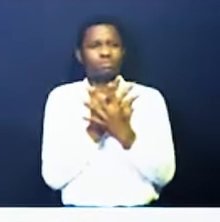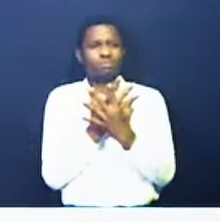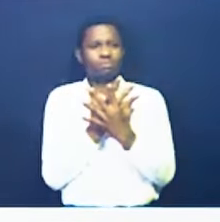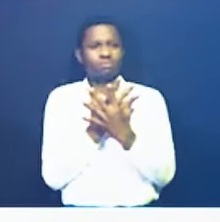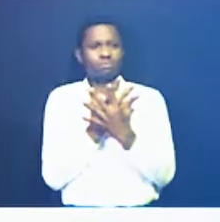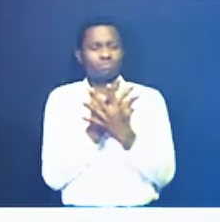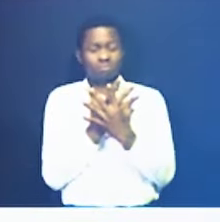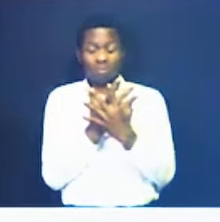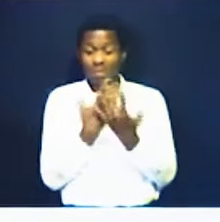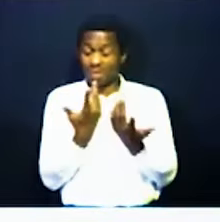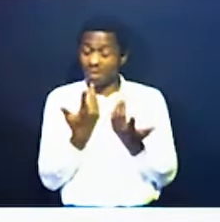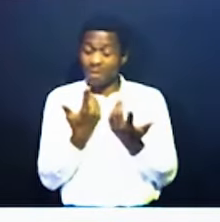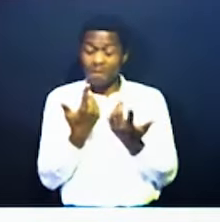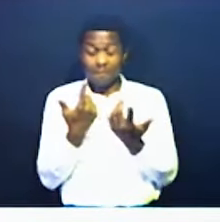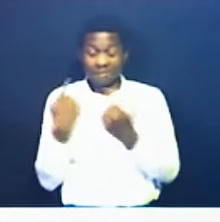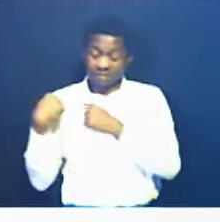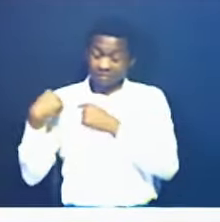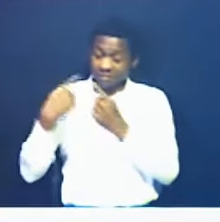since he is my